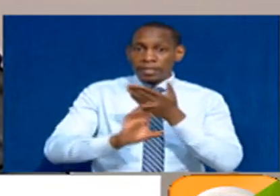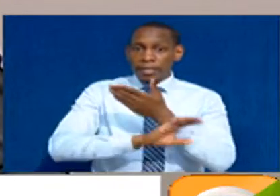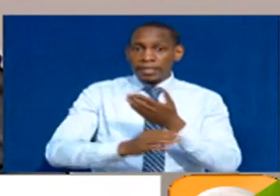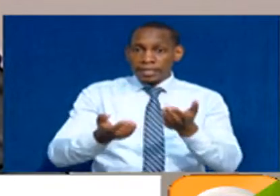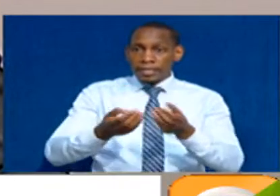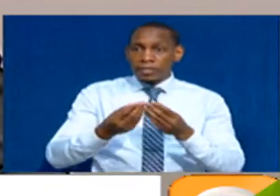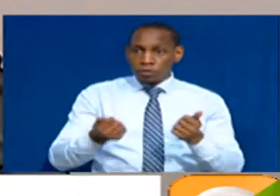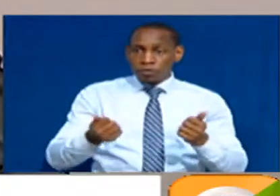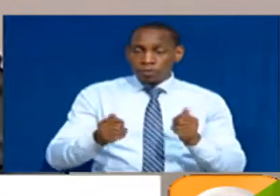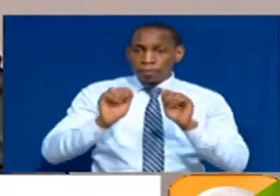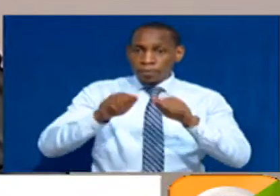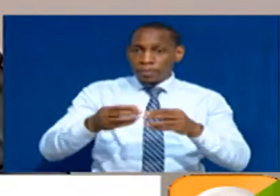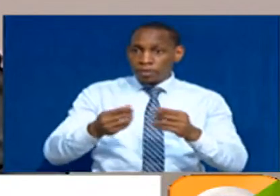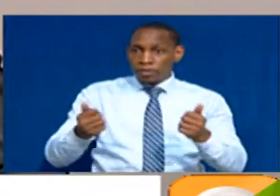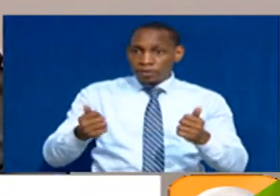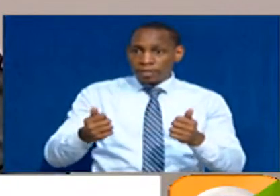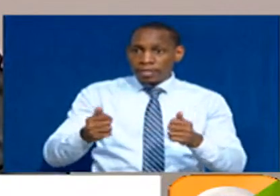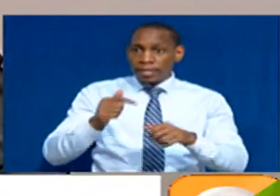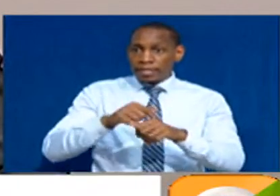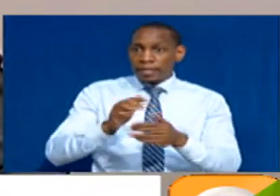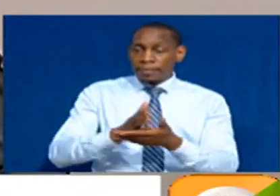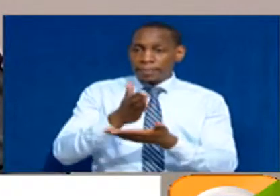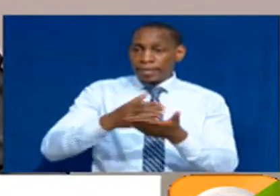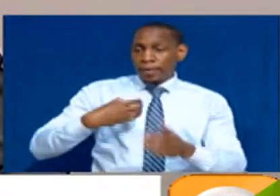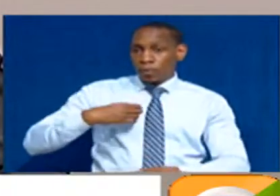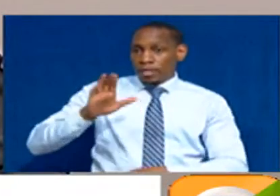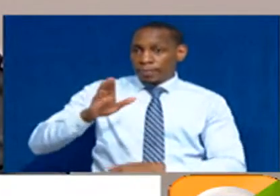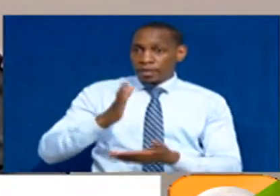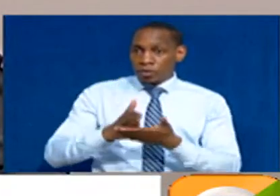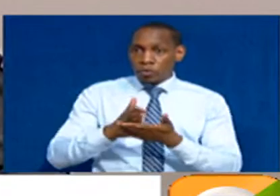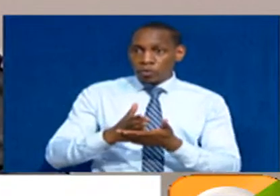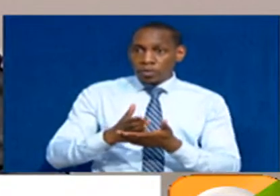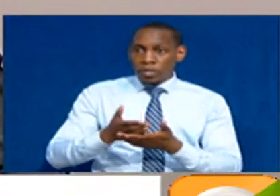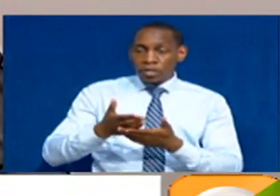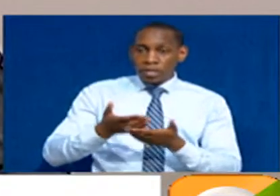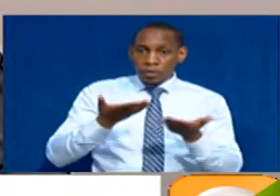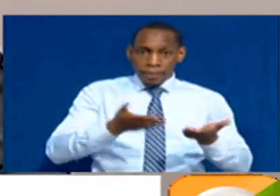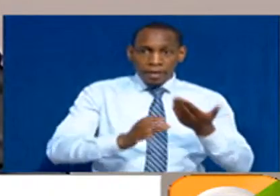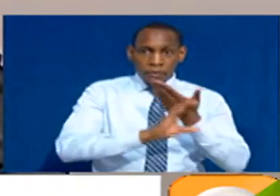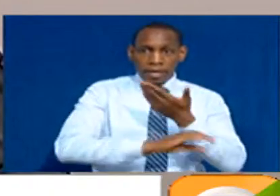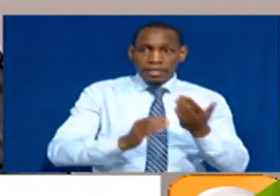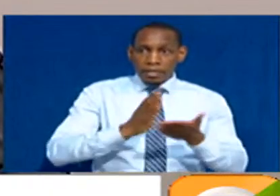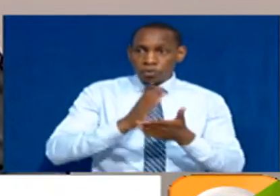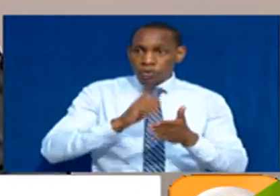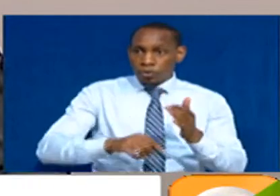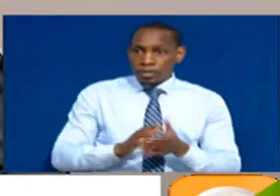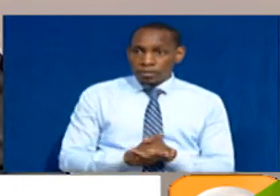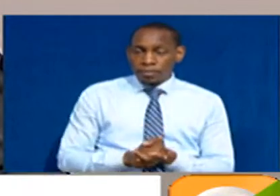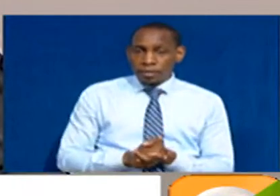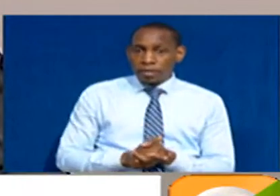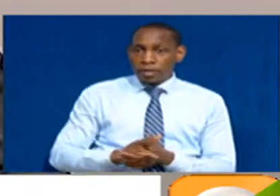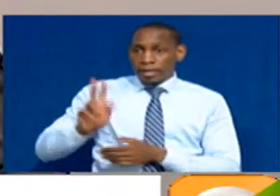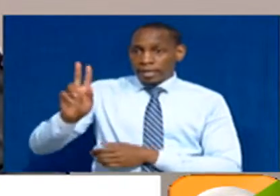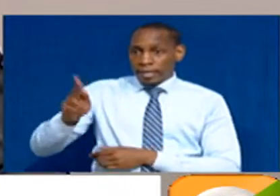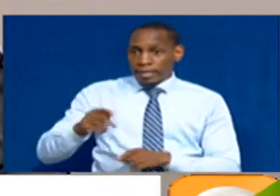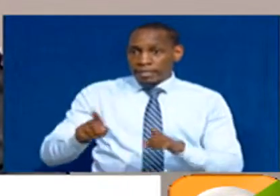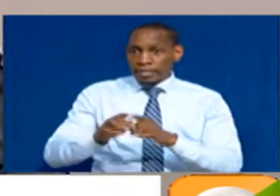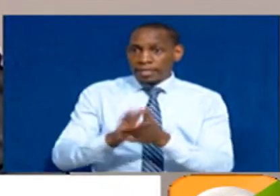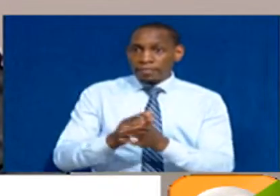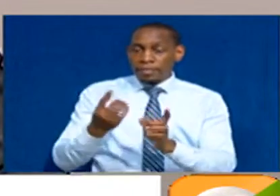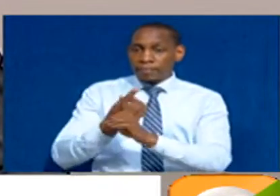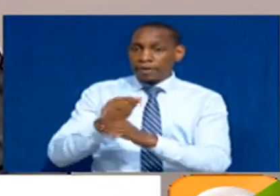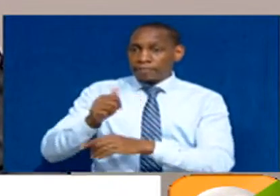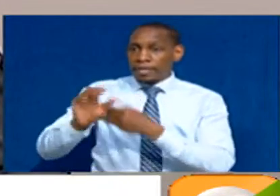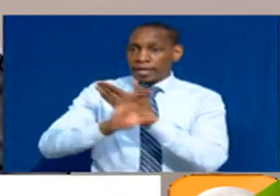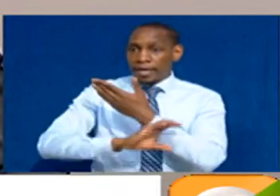needs to address that could have been addressed if some of this wealth was within our country. In fact, not just for Kenya, but several